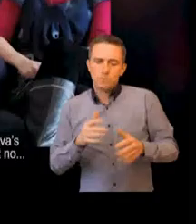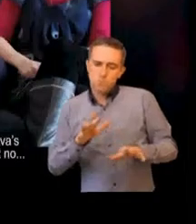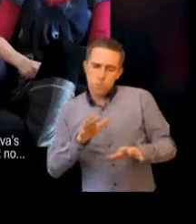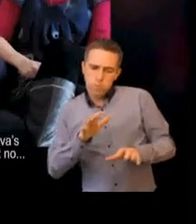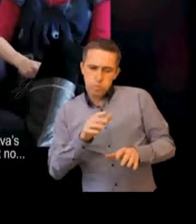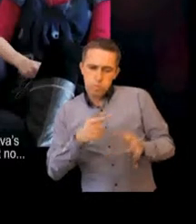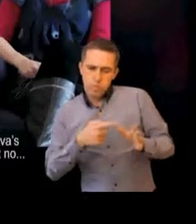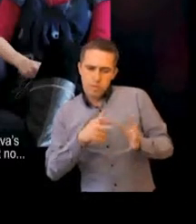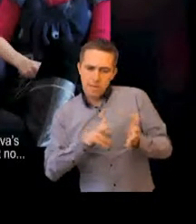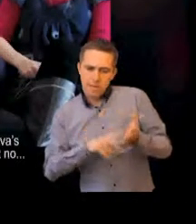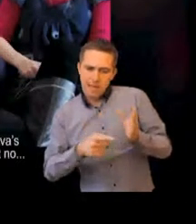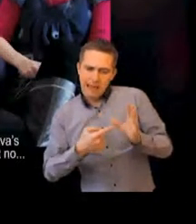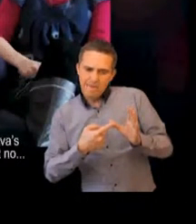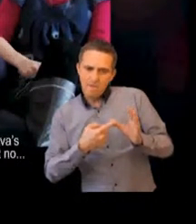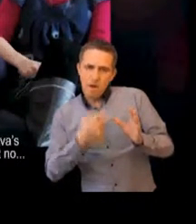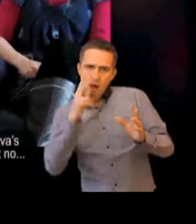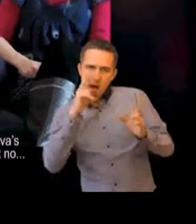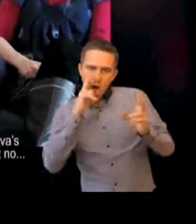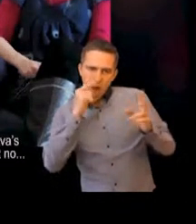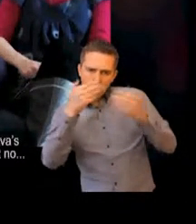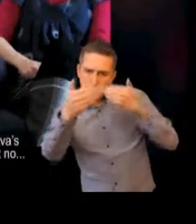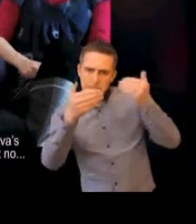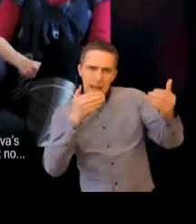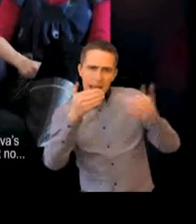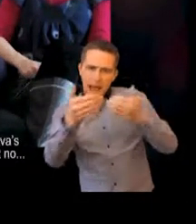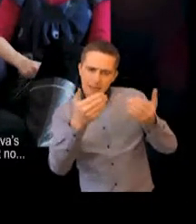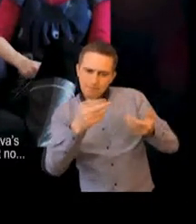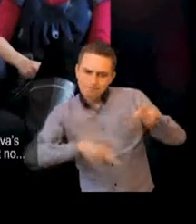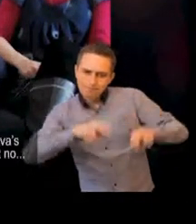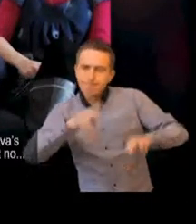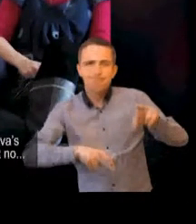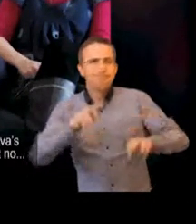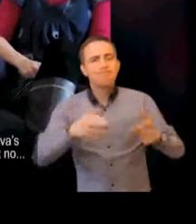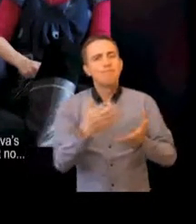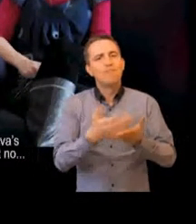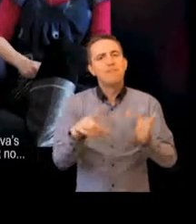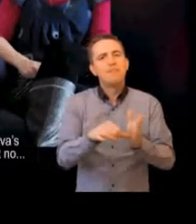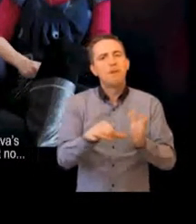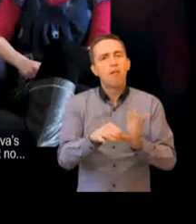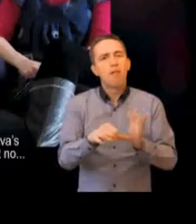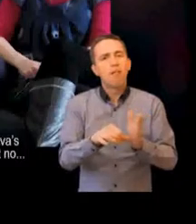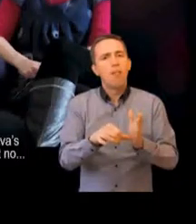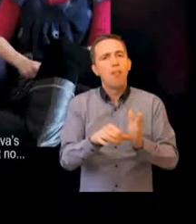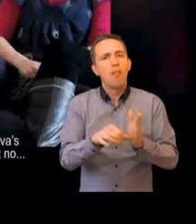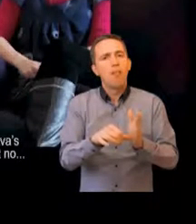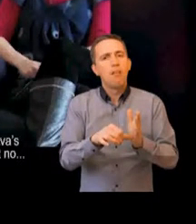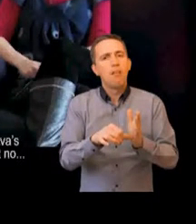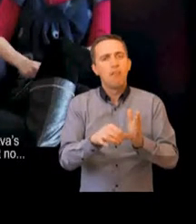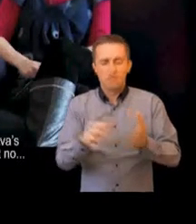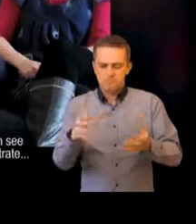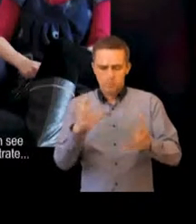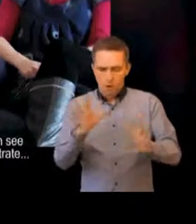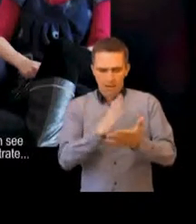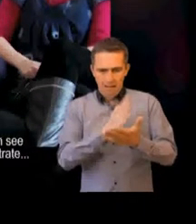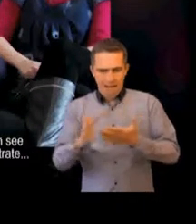because of the cerebral palsy, and there's nothing at all wrong with Ava's eyes, it's just the signals don't get to the brain.